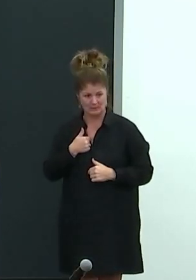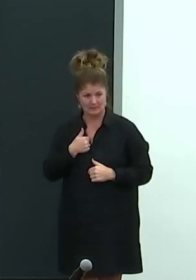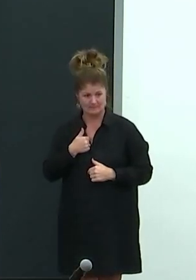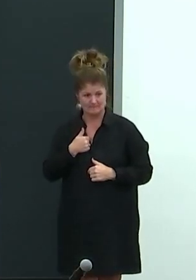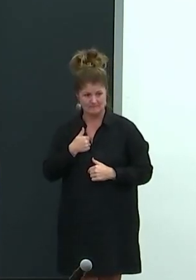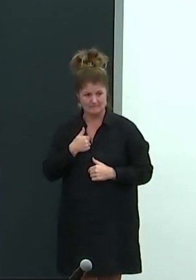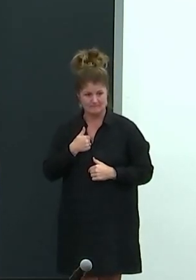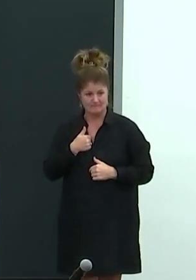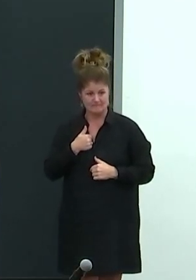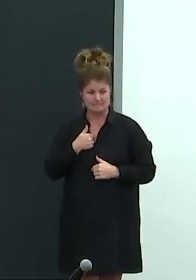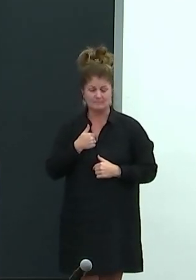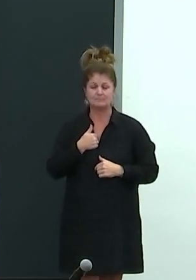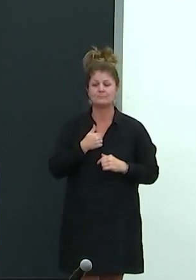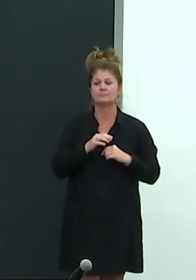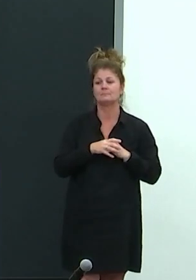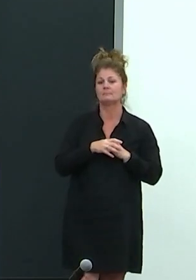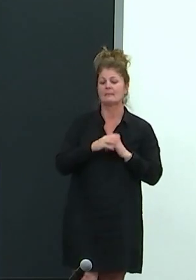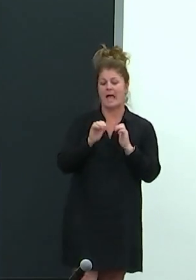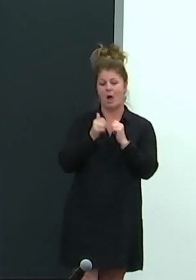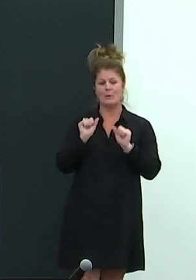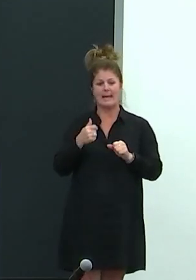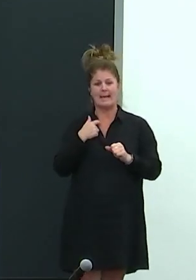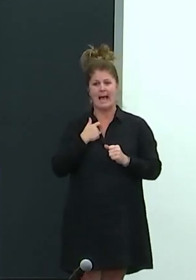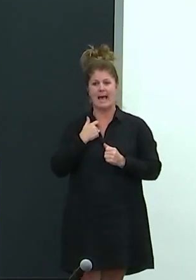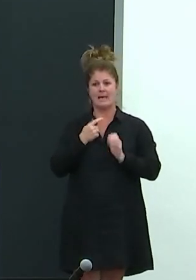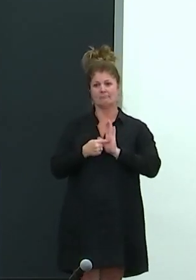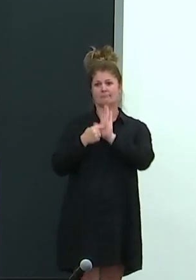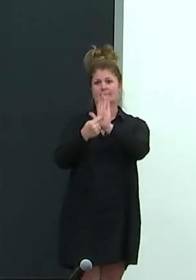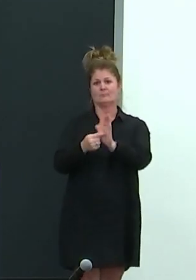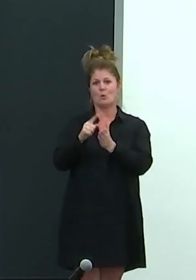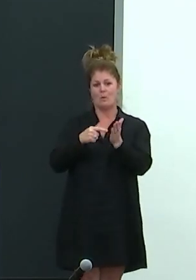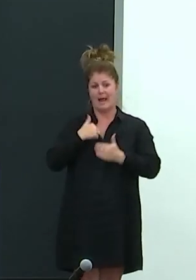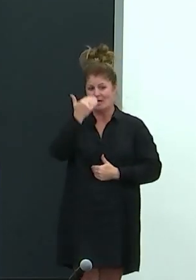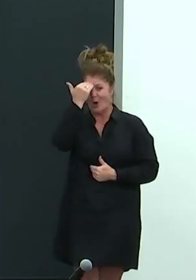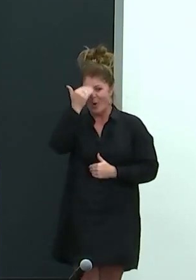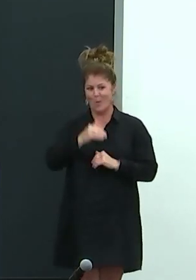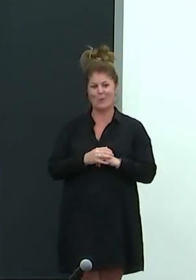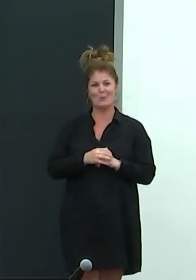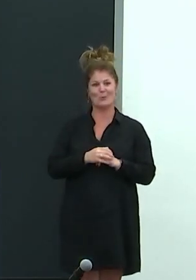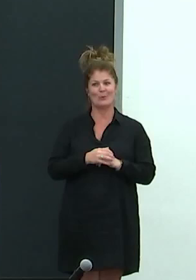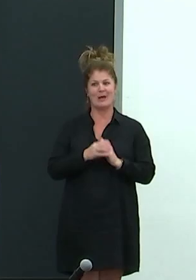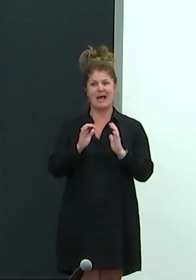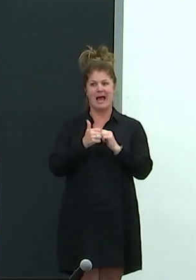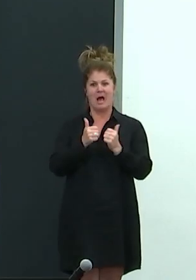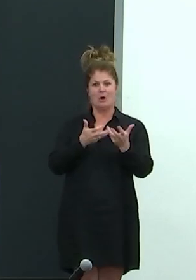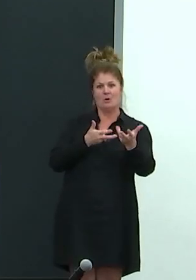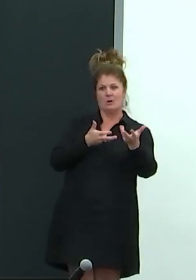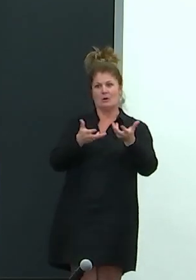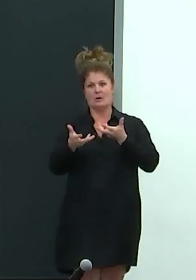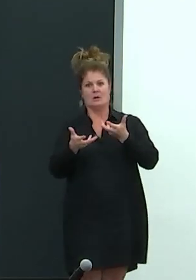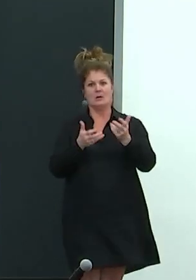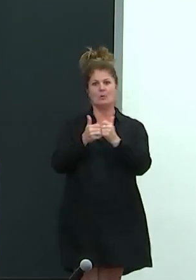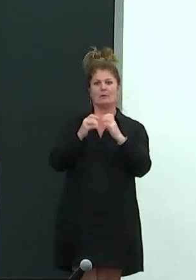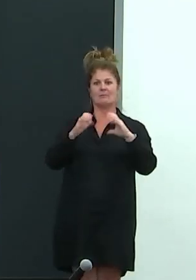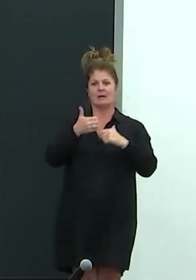the course material, reflect what you know, and be able to kind of interact with that